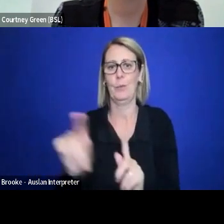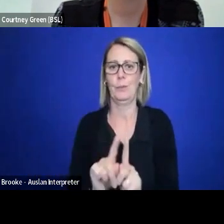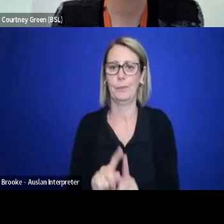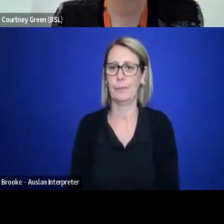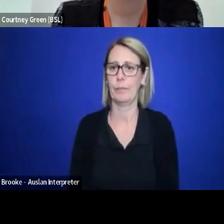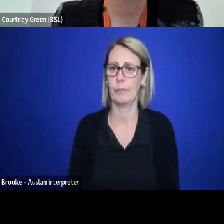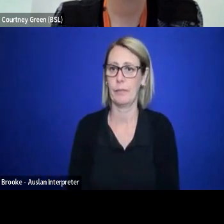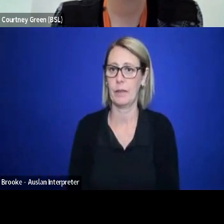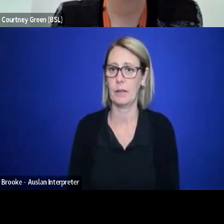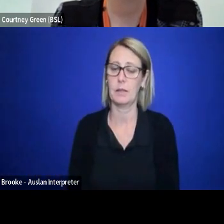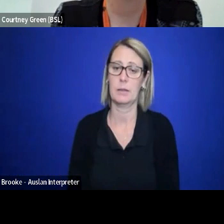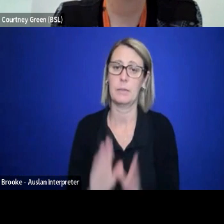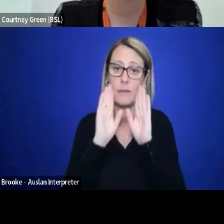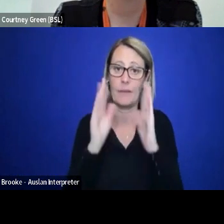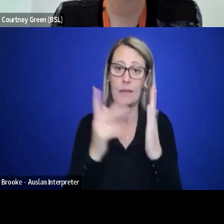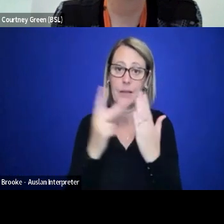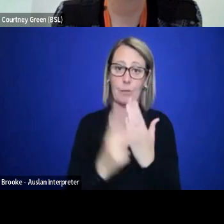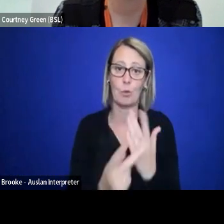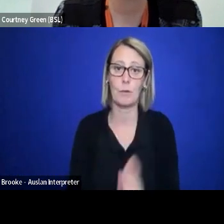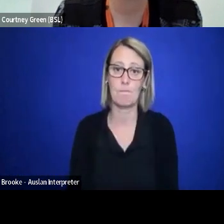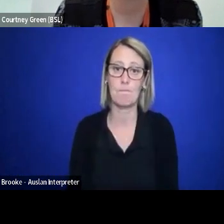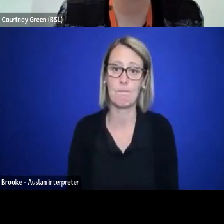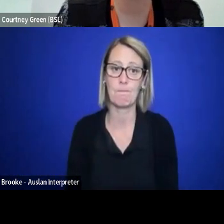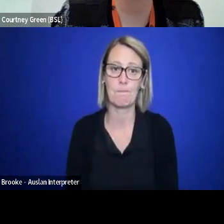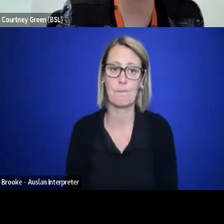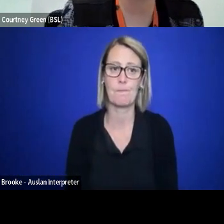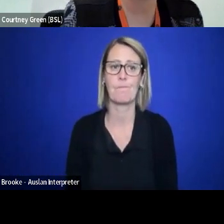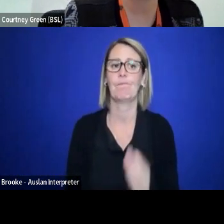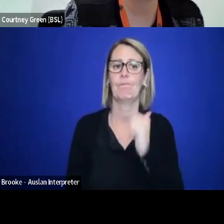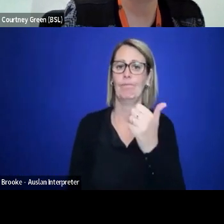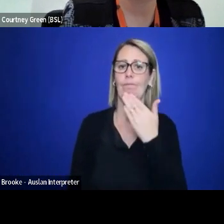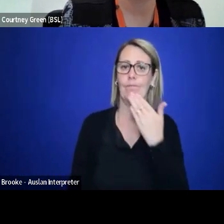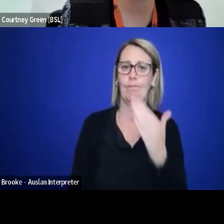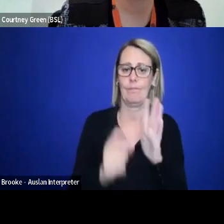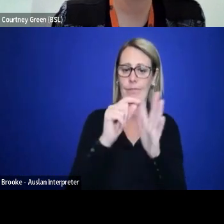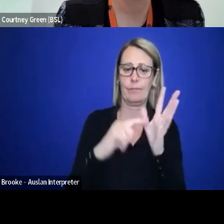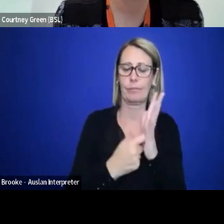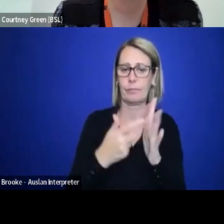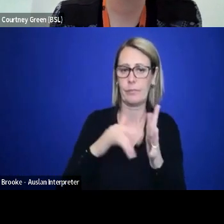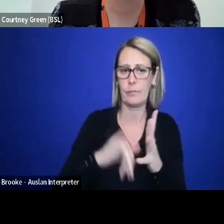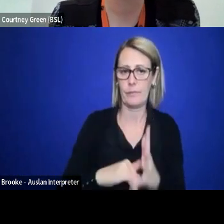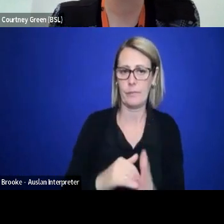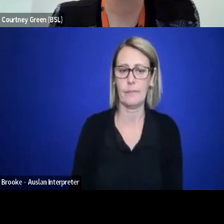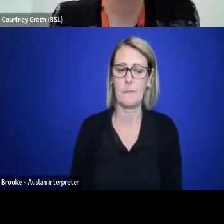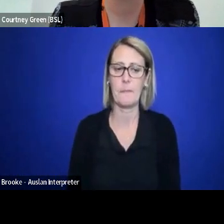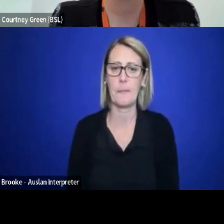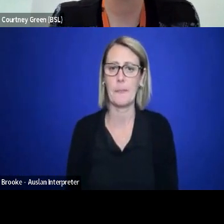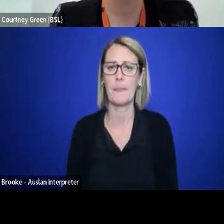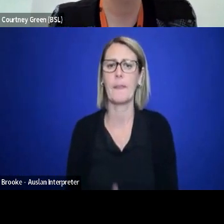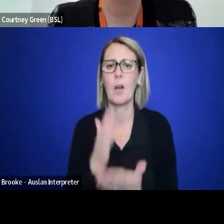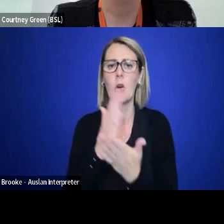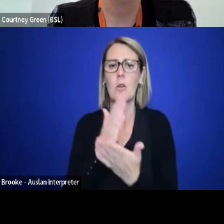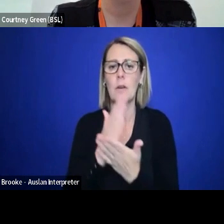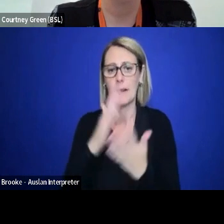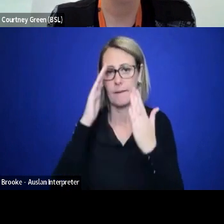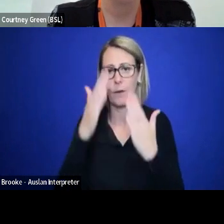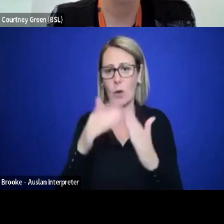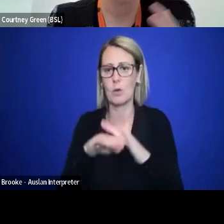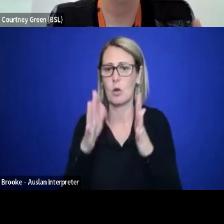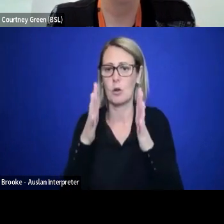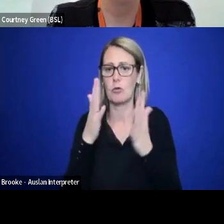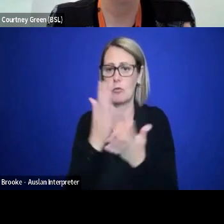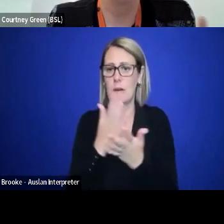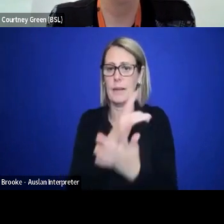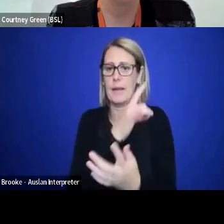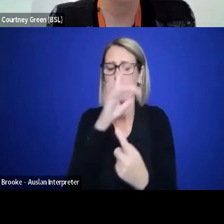been a fantastic program, really. Great, thanks, Paris. And I think you really touched on some really important things there about